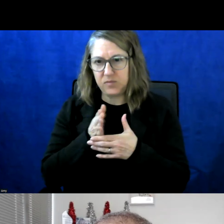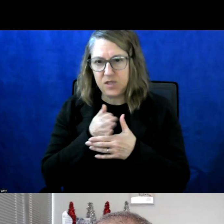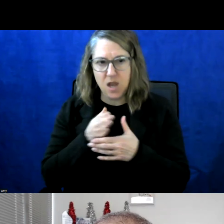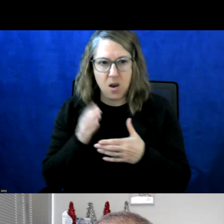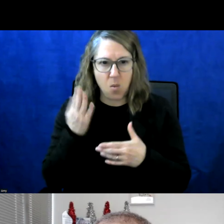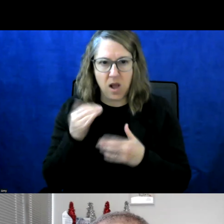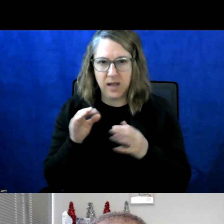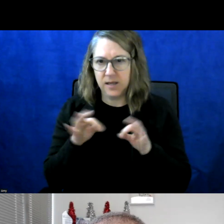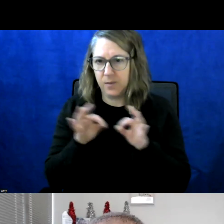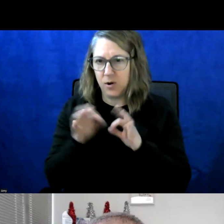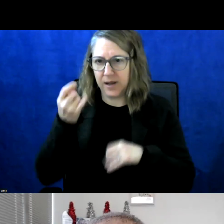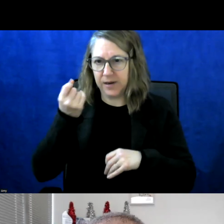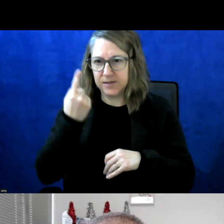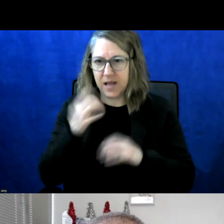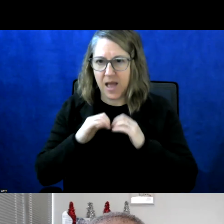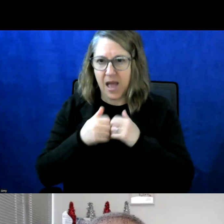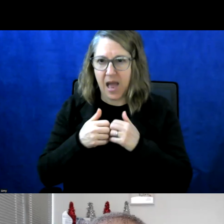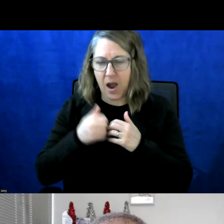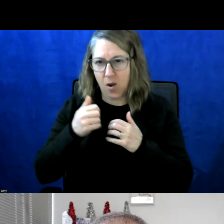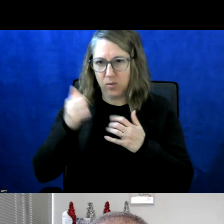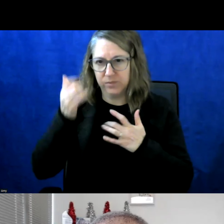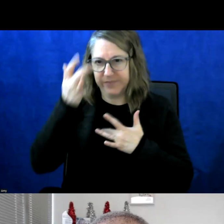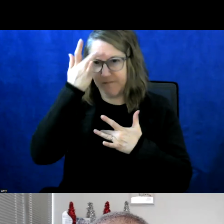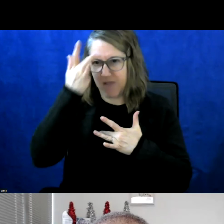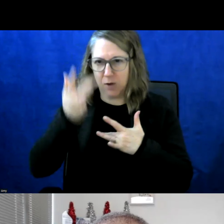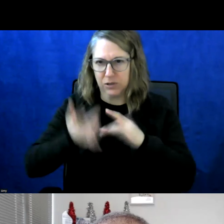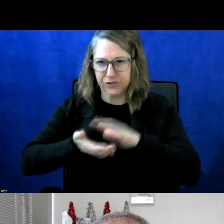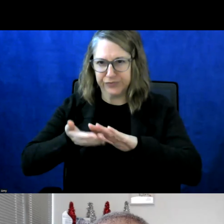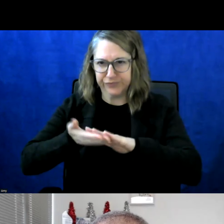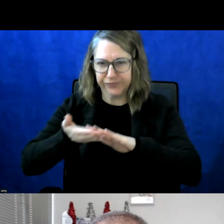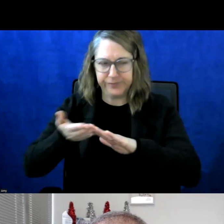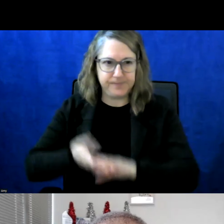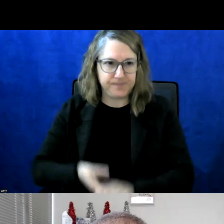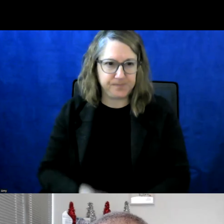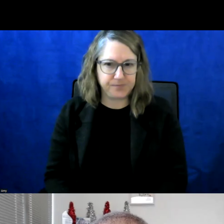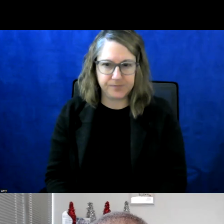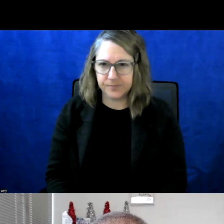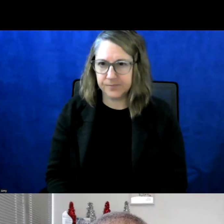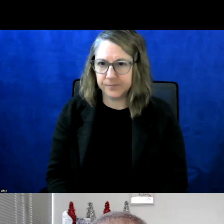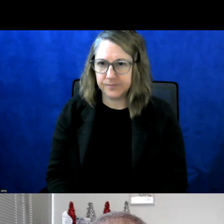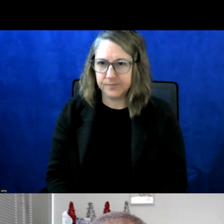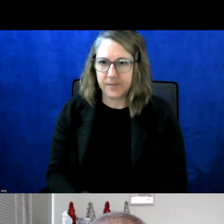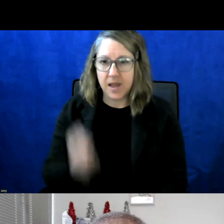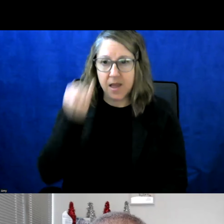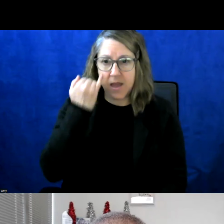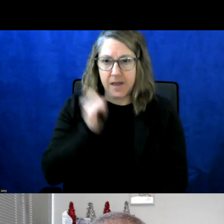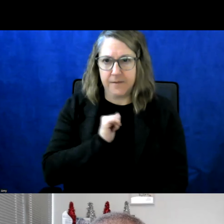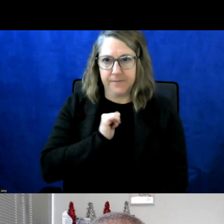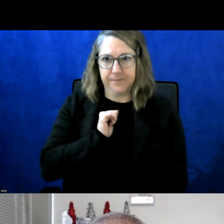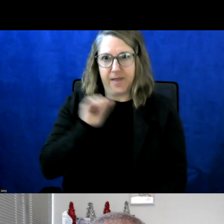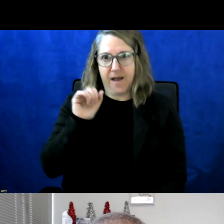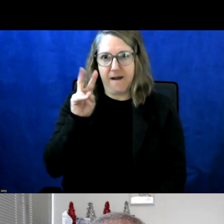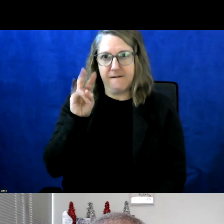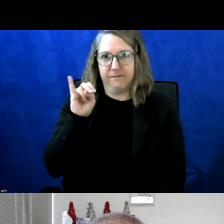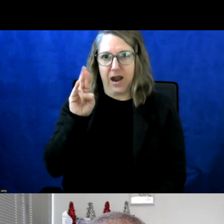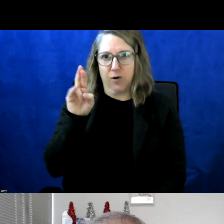to understand of how these viruses work. So in general, if I'm a virus, I'm thinking to myself, what do I